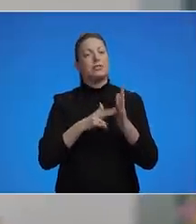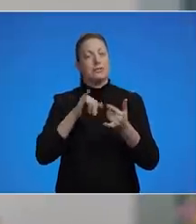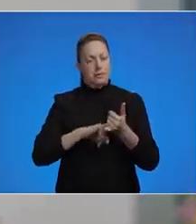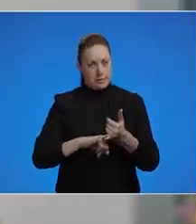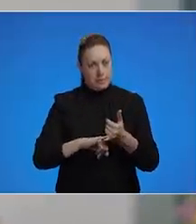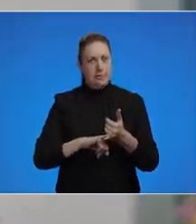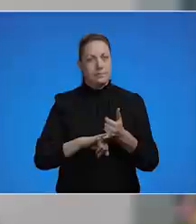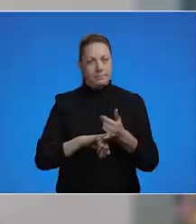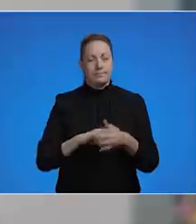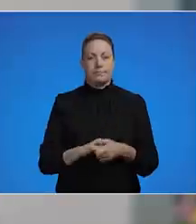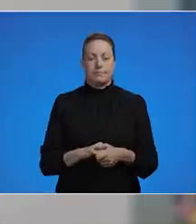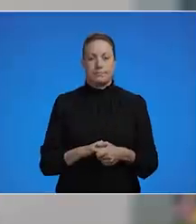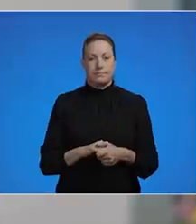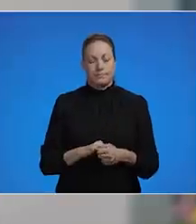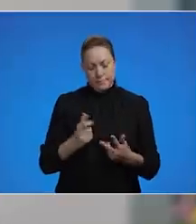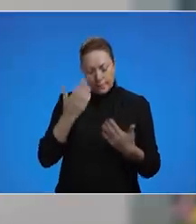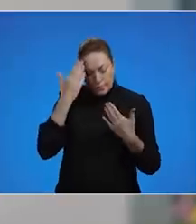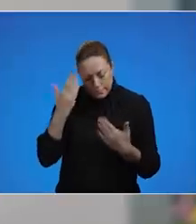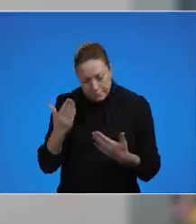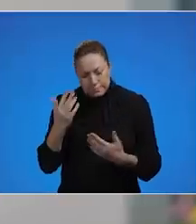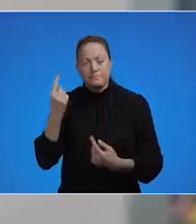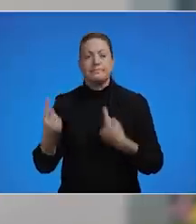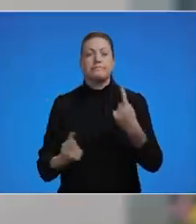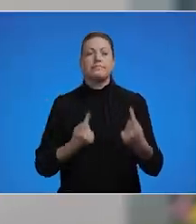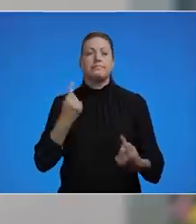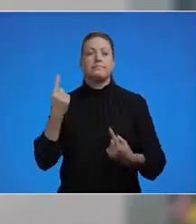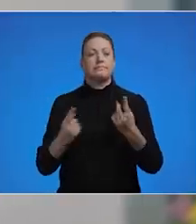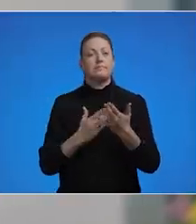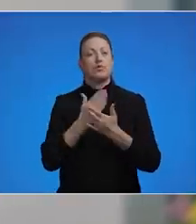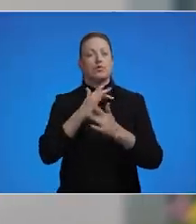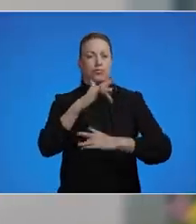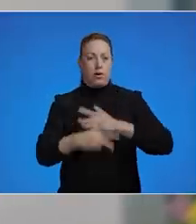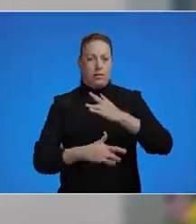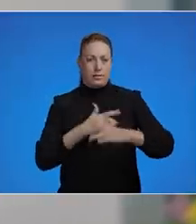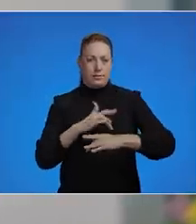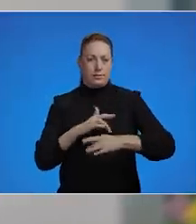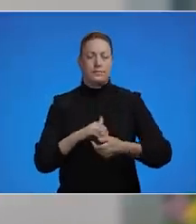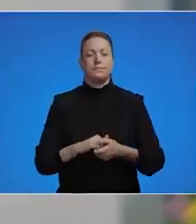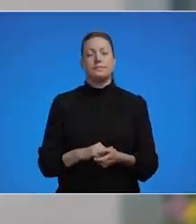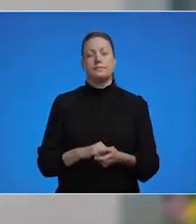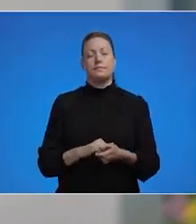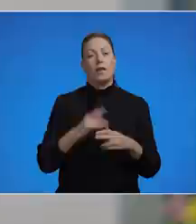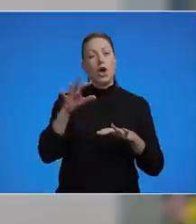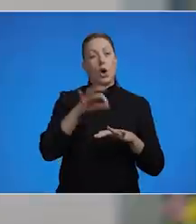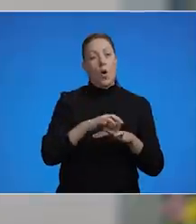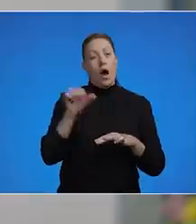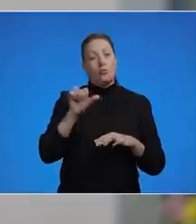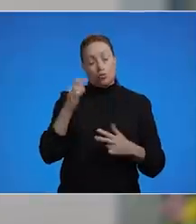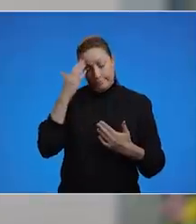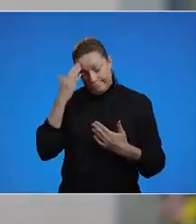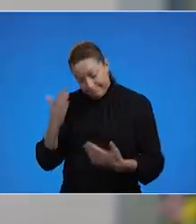Give way to one another in obedience to Christ. Wives should regard their husbands as they regard the